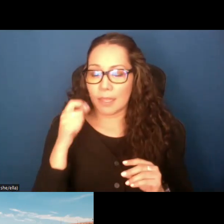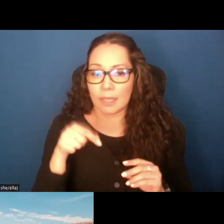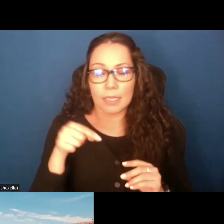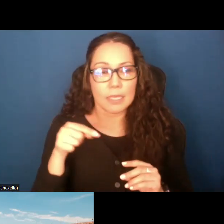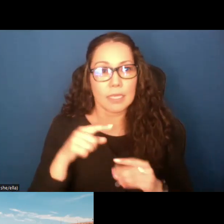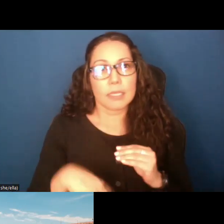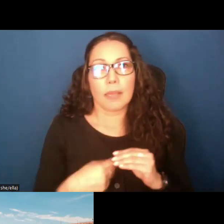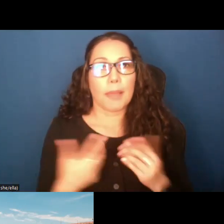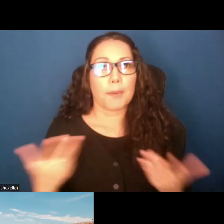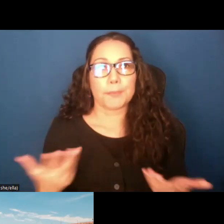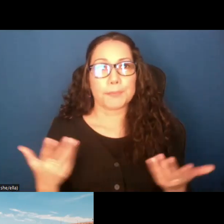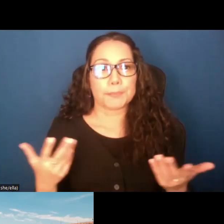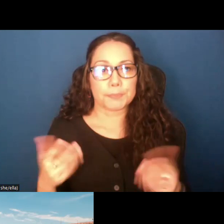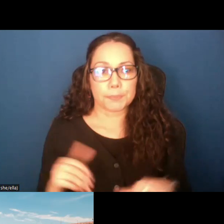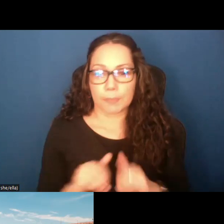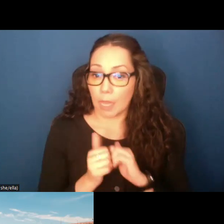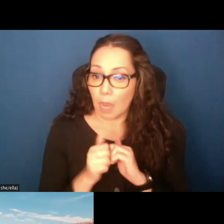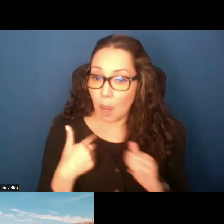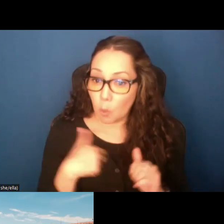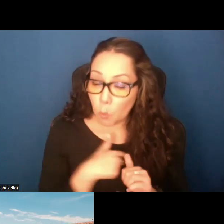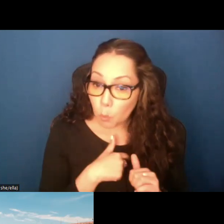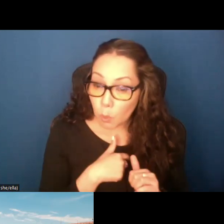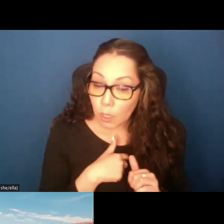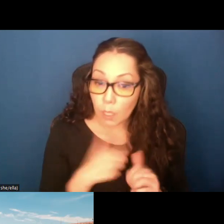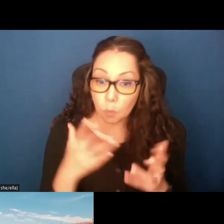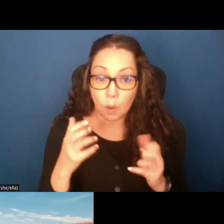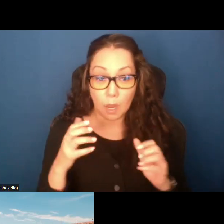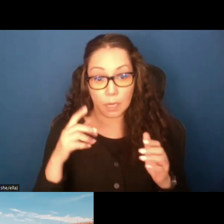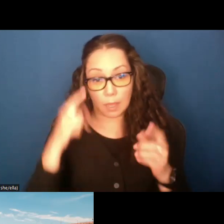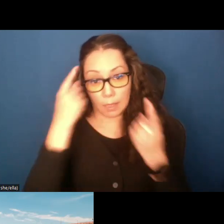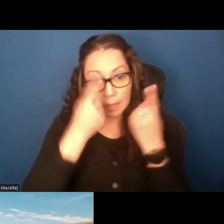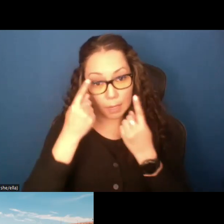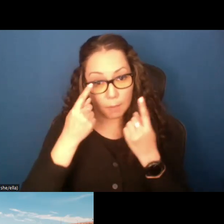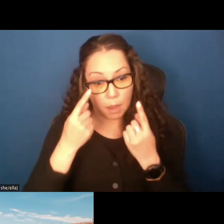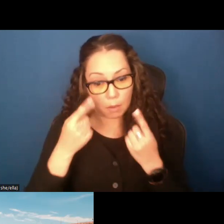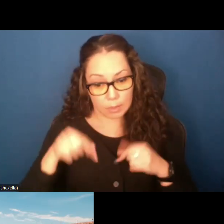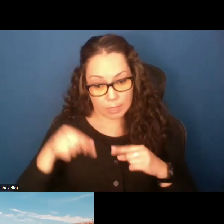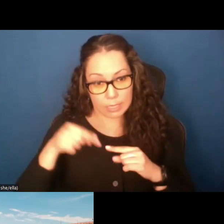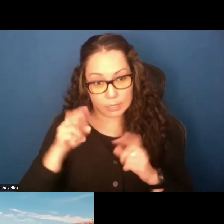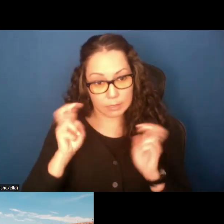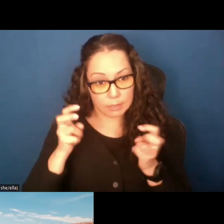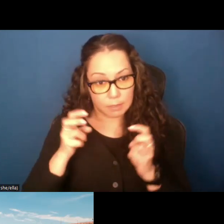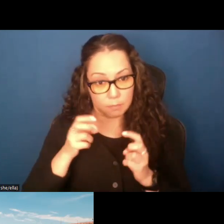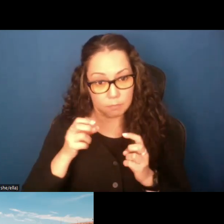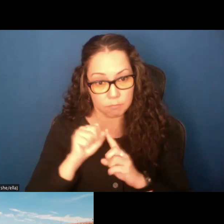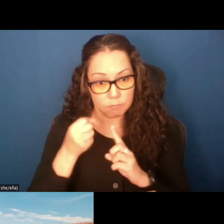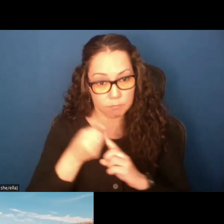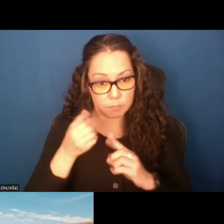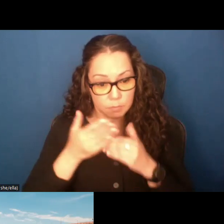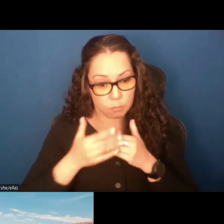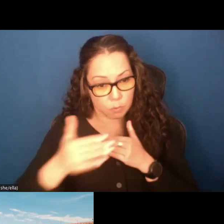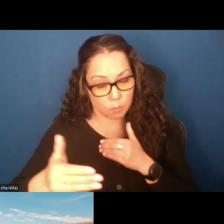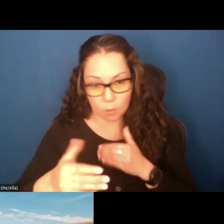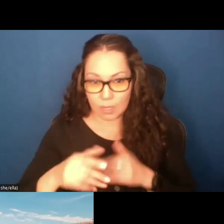how we want to how we want to think about this moving forward. It's not necessarily about, you know, COVID-19